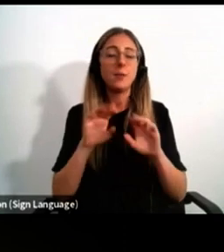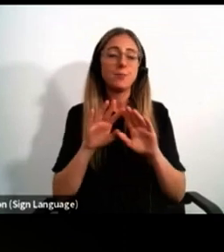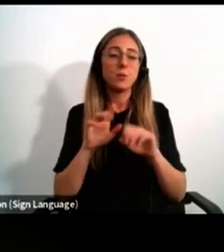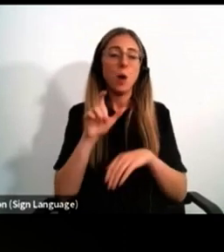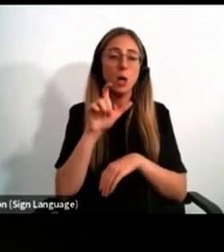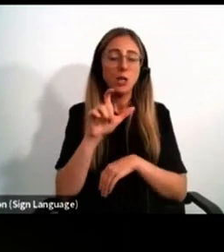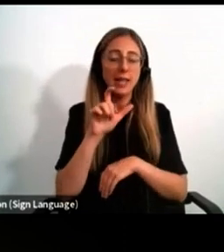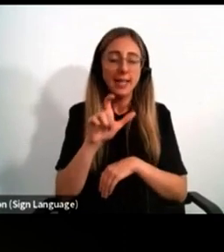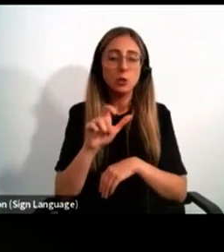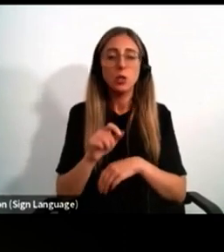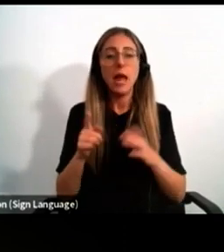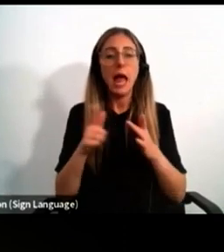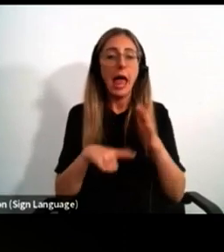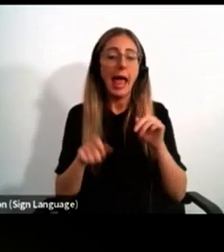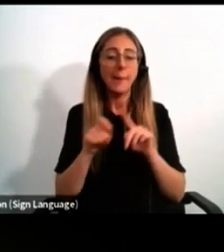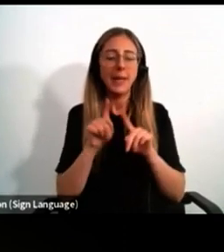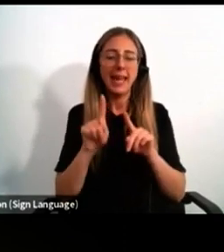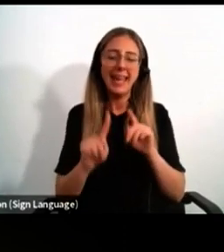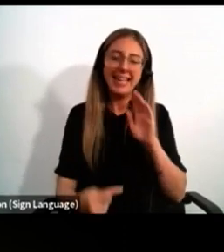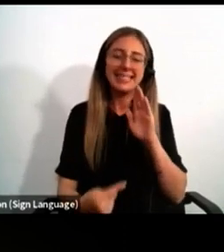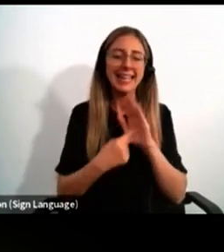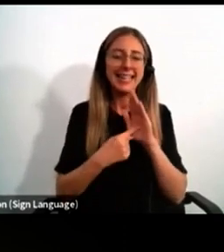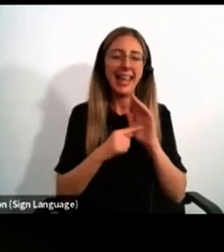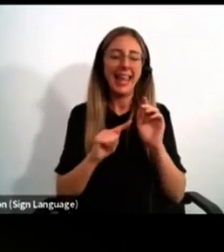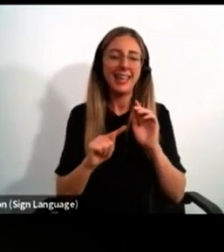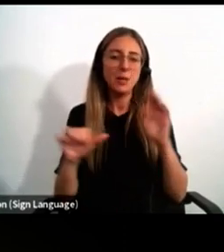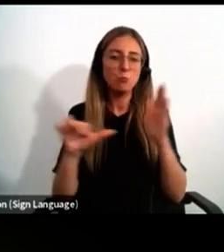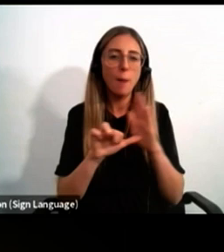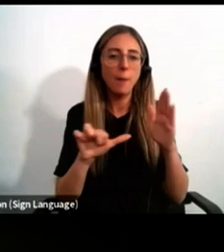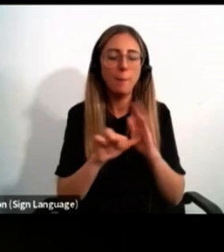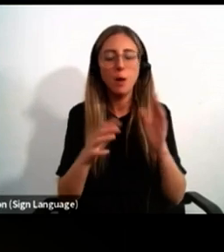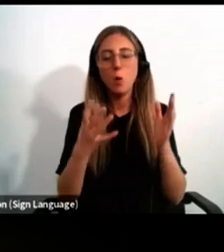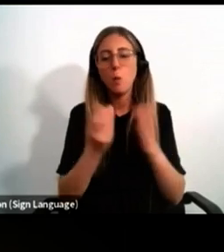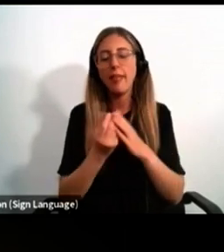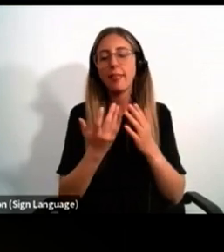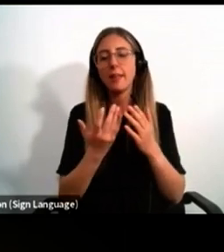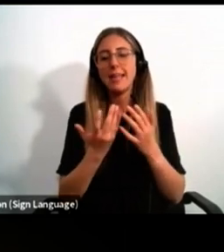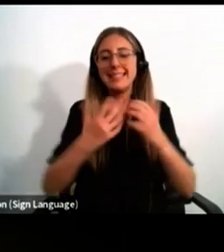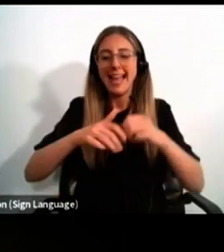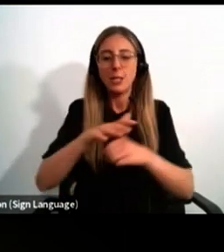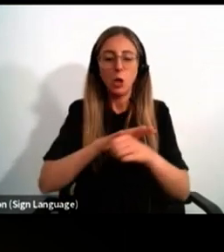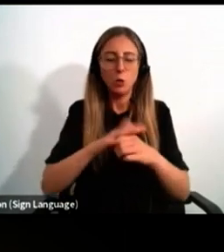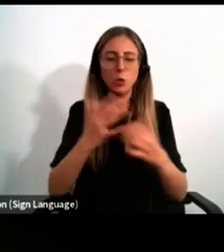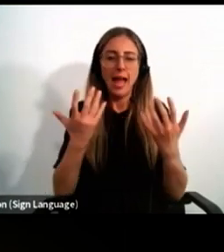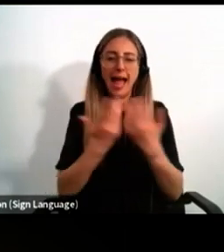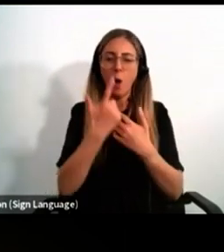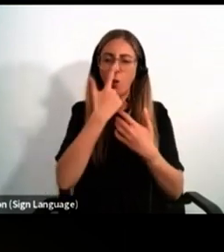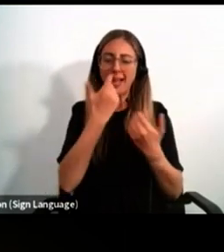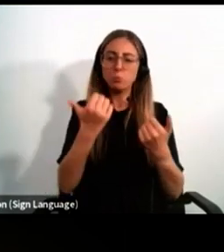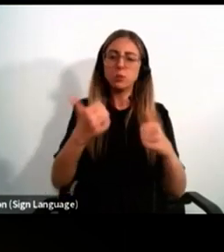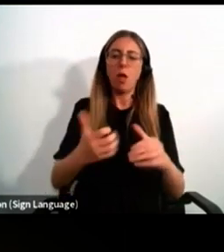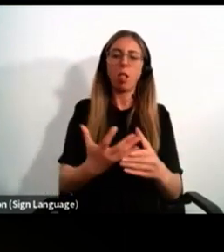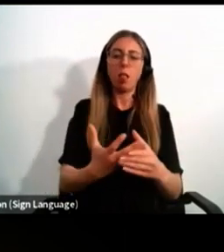IP is perhaps one of the key challenges in African science and tech institutions. How can this challenge be solved for the benefit of the